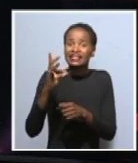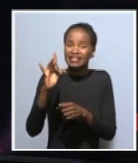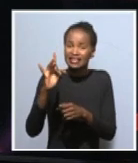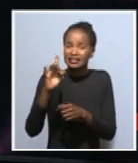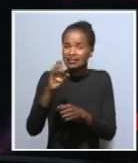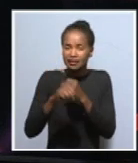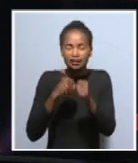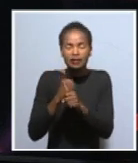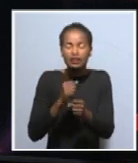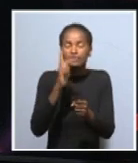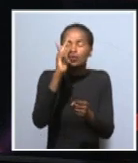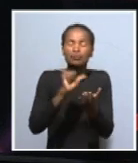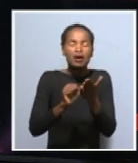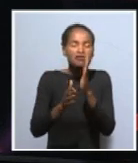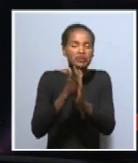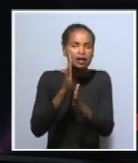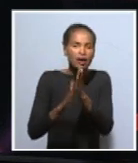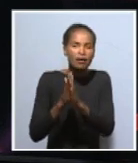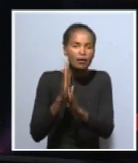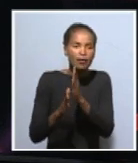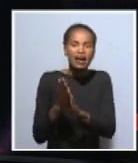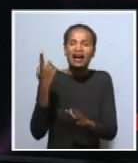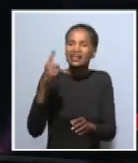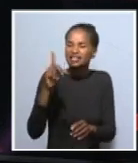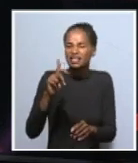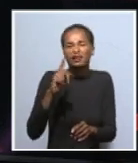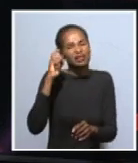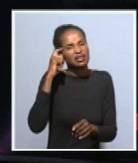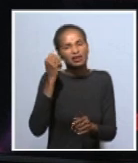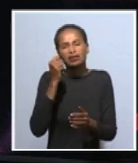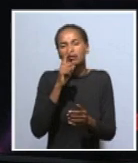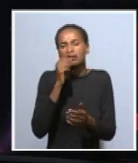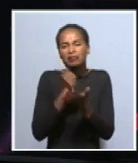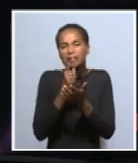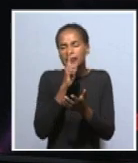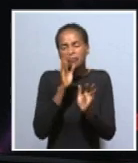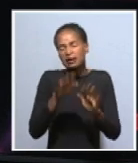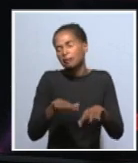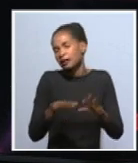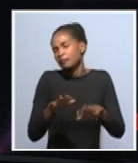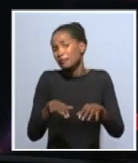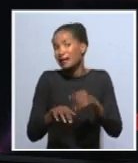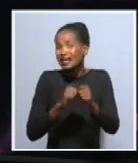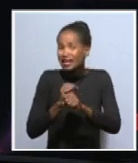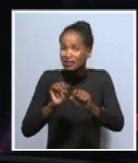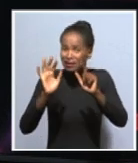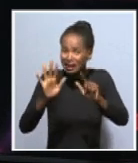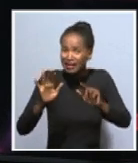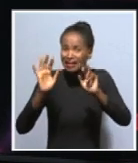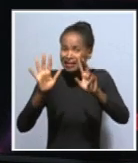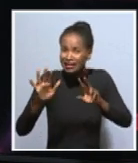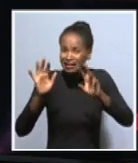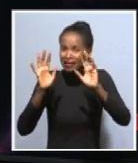still think that it is unfair to expect that they must pay, or if they don't pay, then one has to take the normal